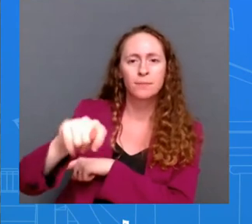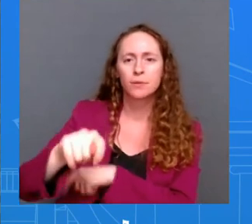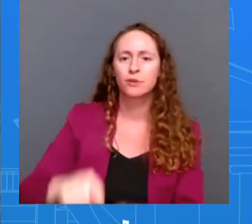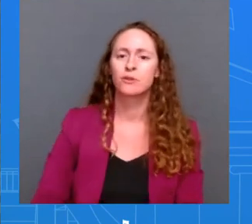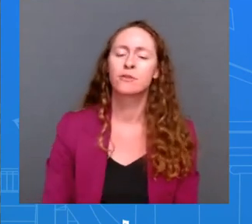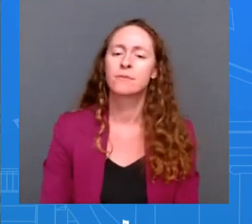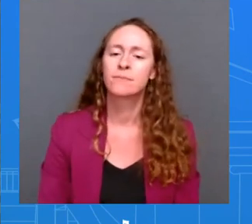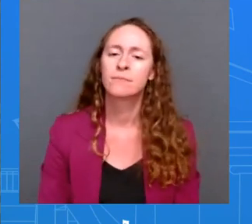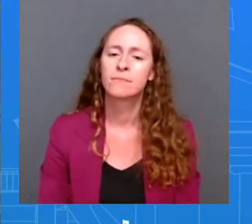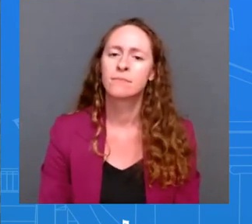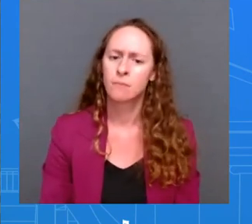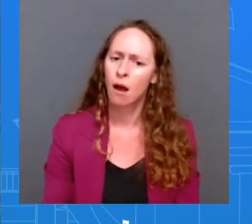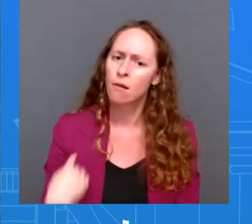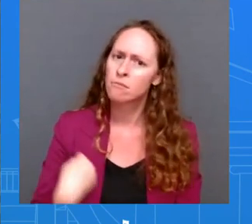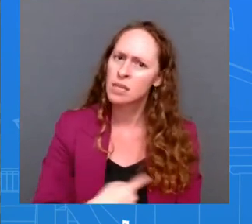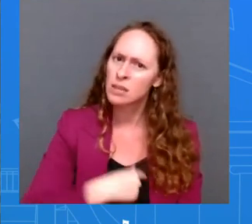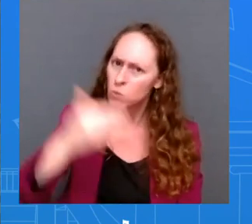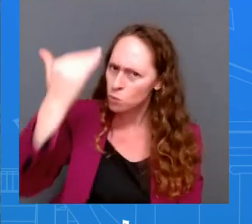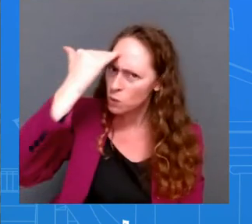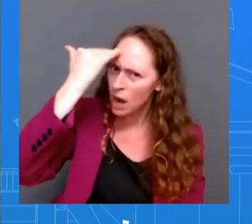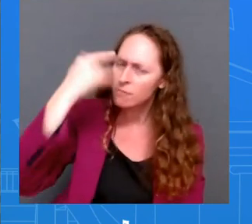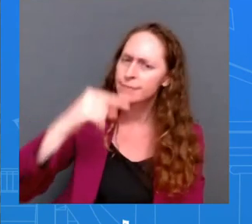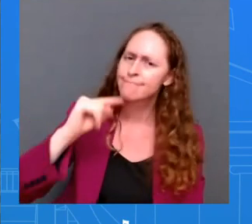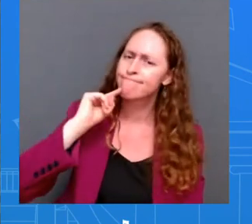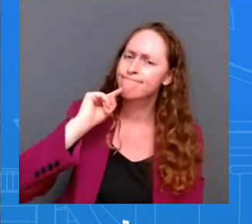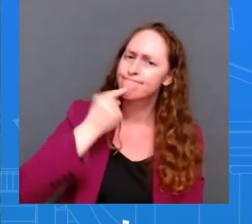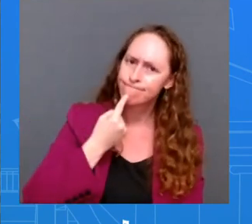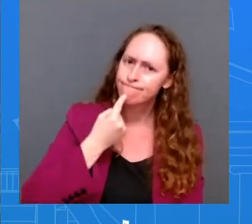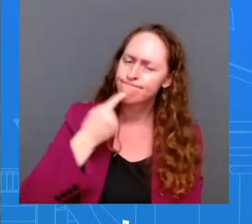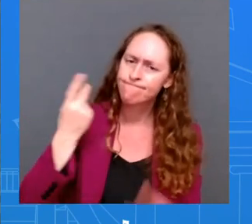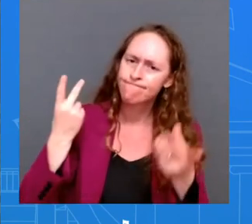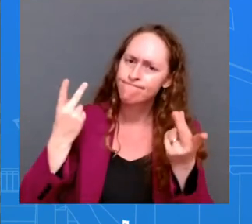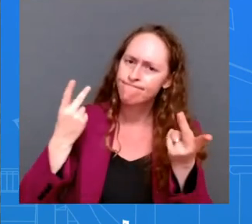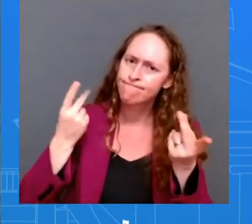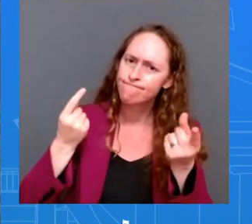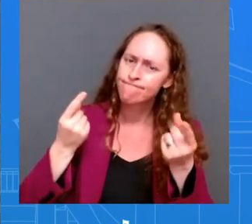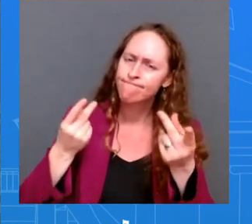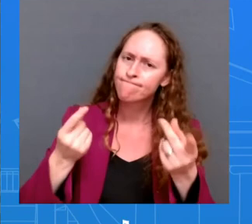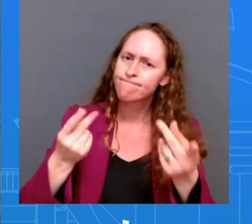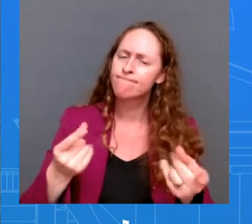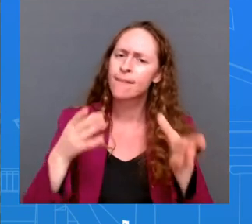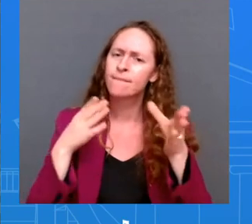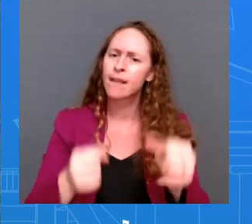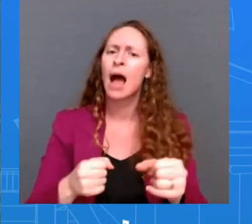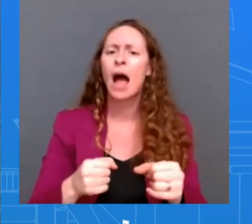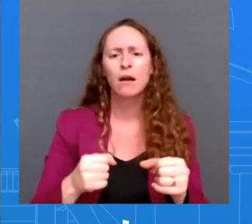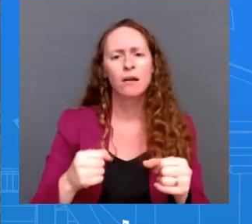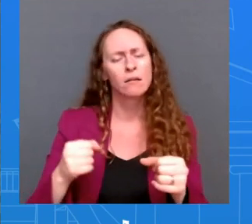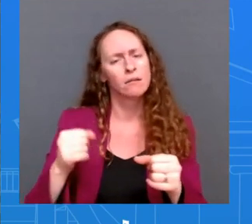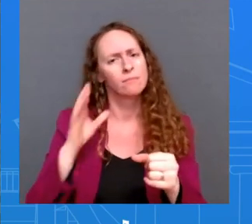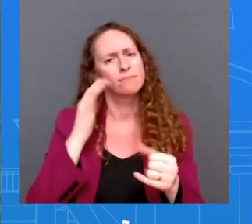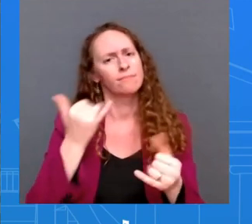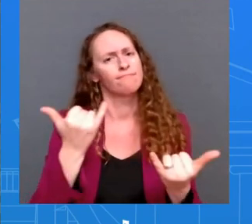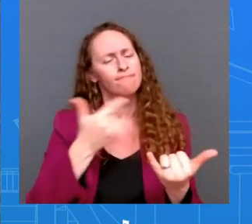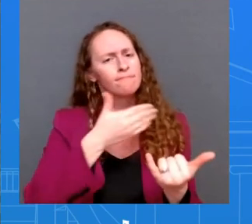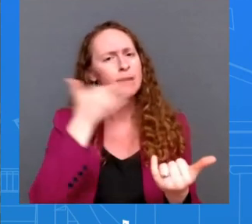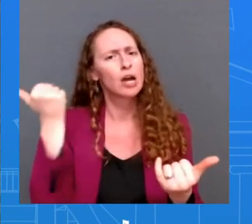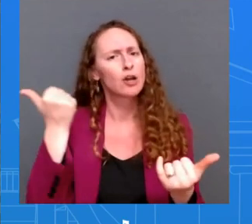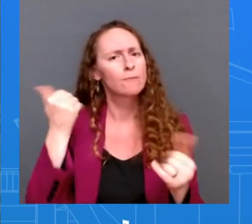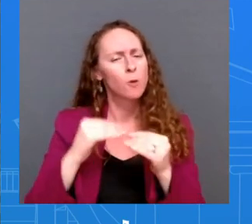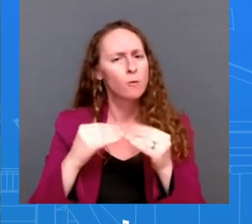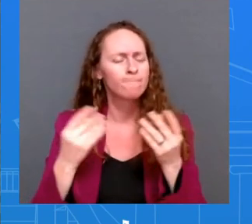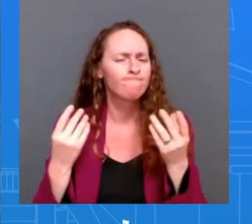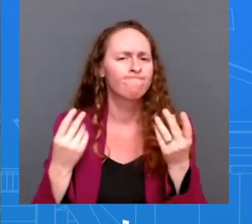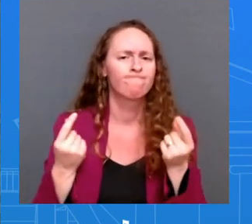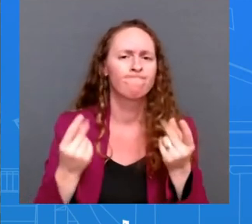accelerating and strengthening and our comprehensive response so that we can make sure that we end this outbreak, and that